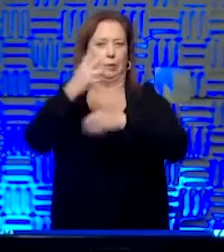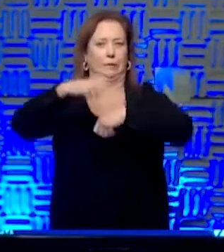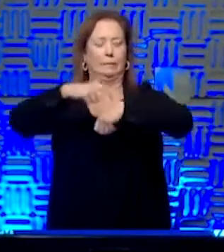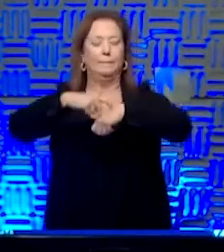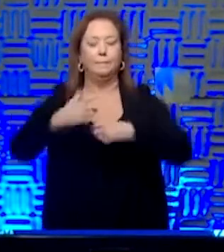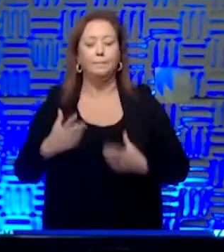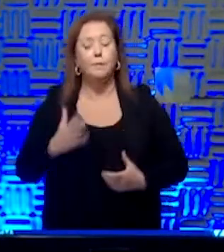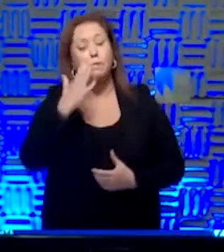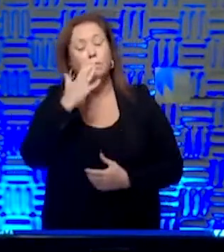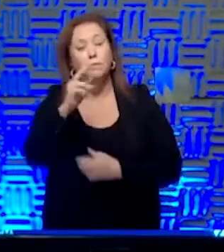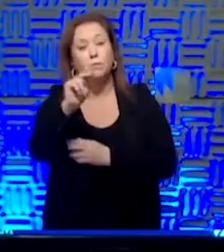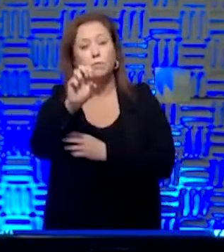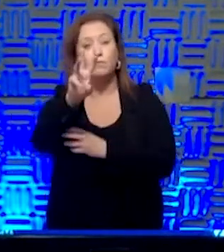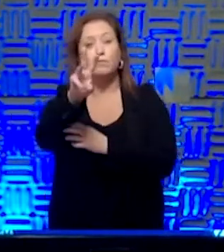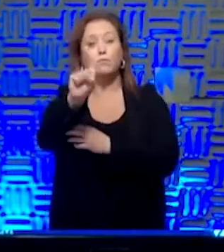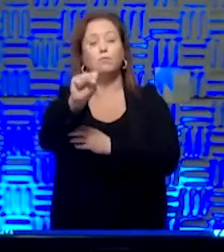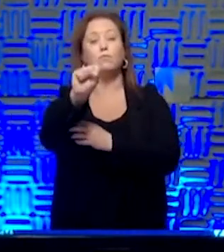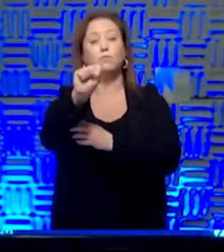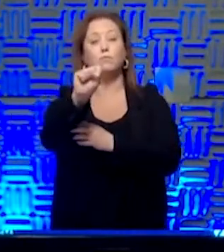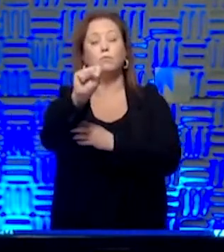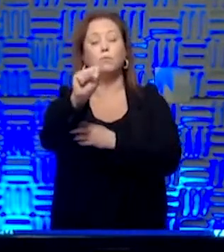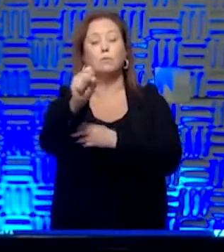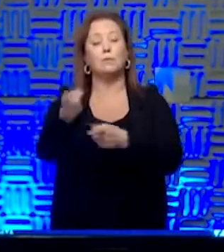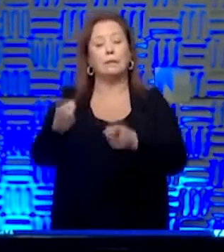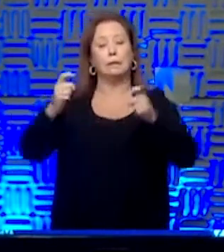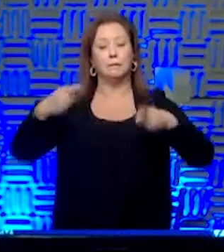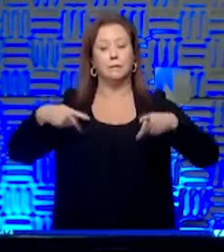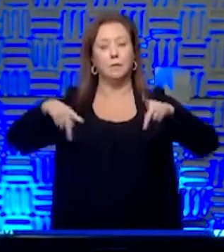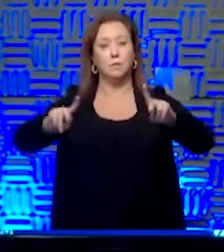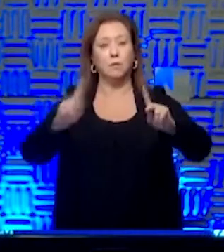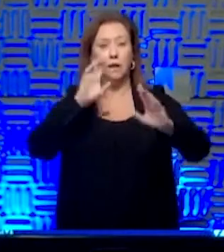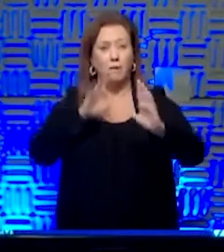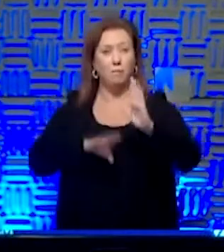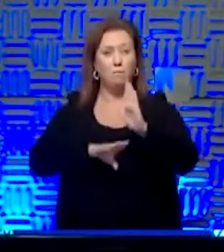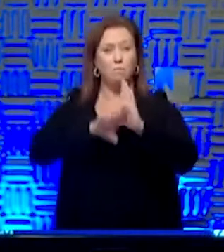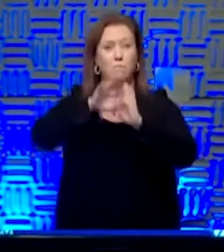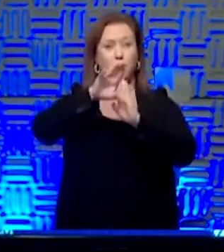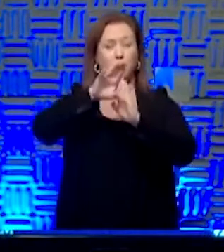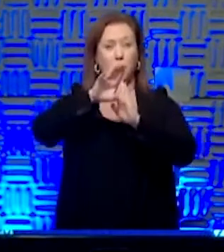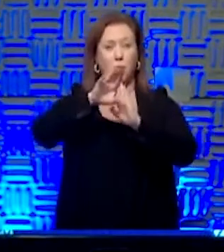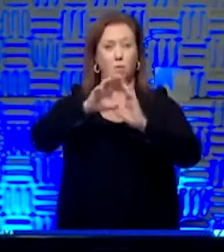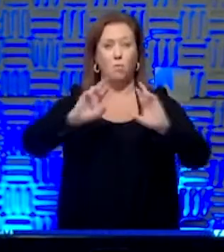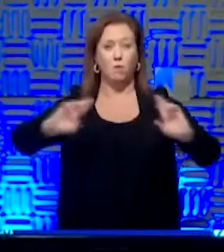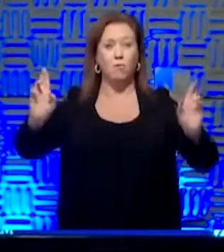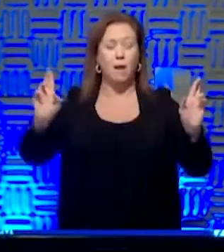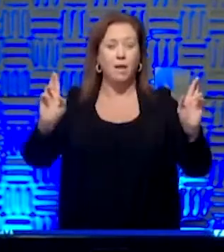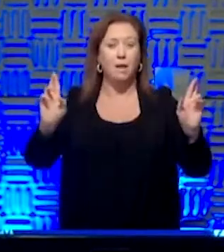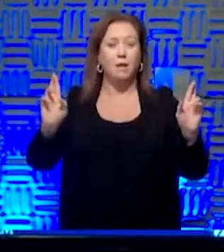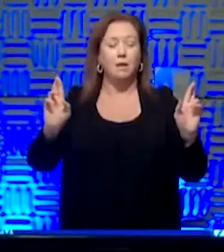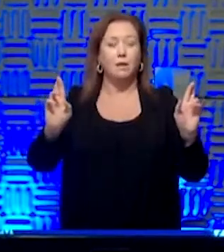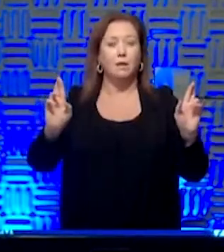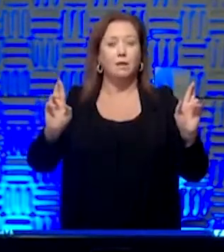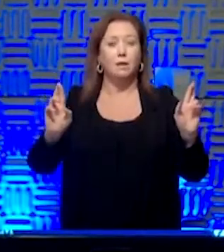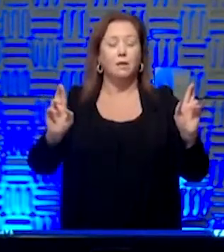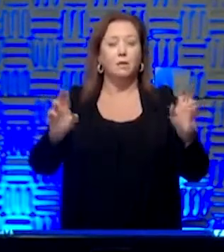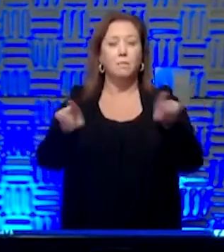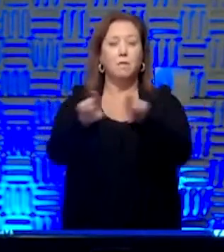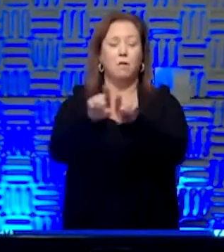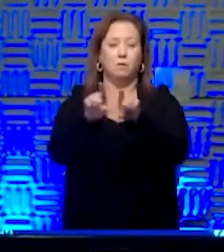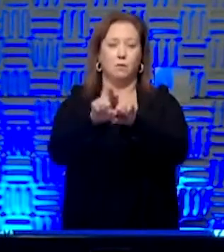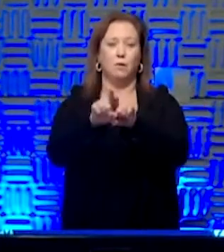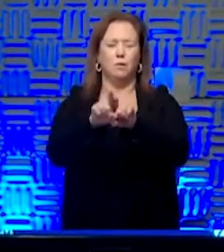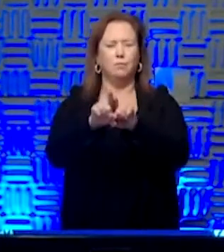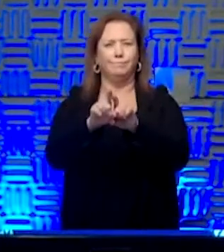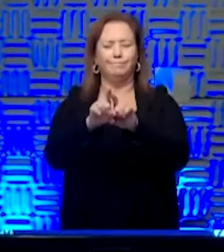good news about that is it gives us the opportunity, if there is a surge, for us to, you know, be ready for that. But it does lead to a